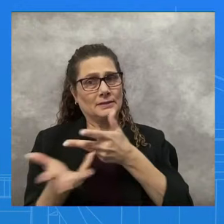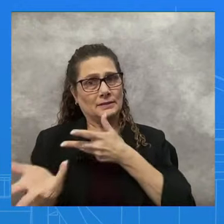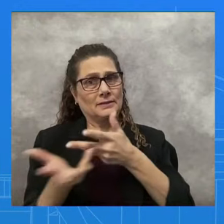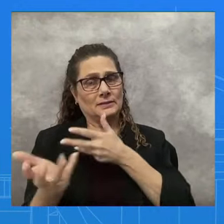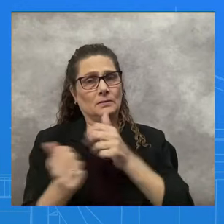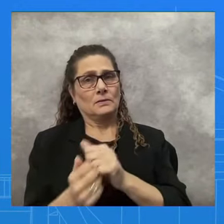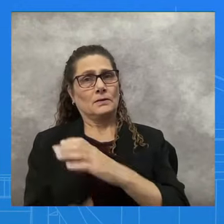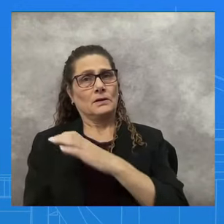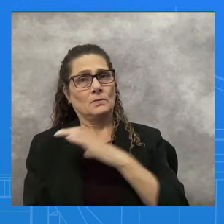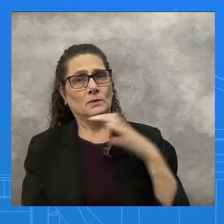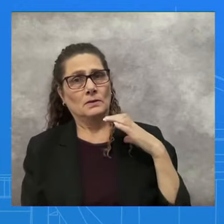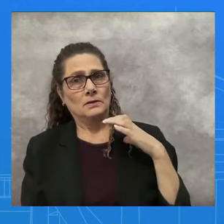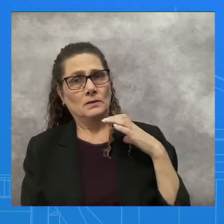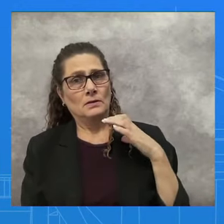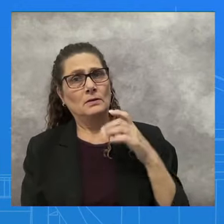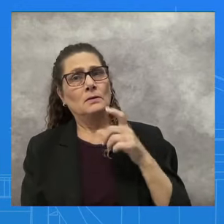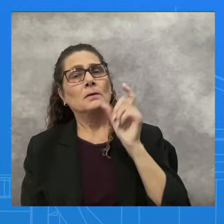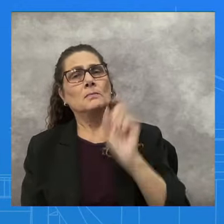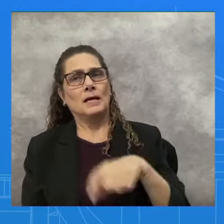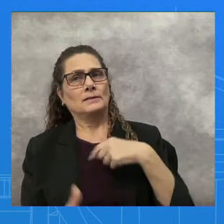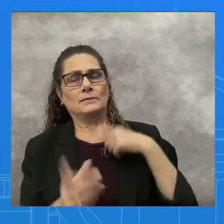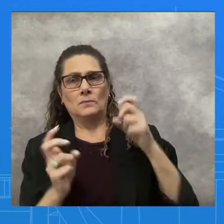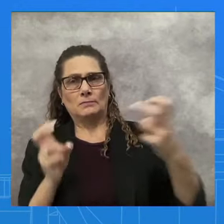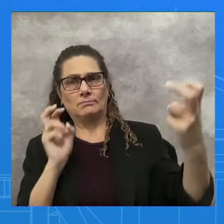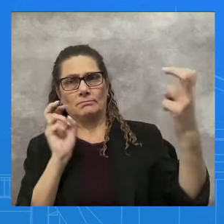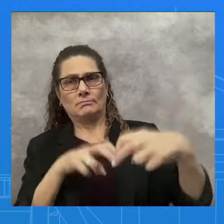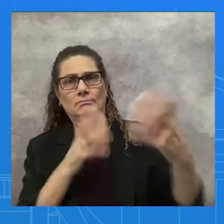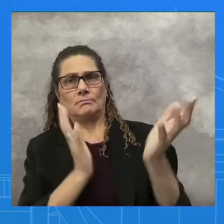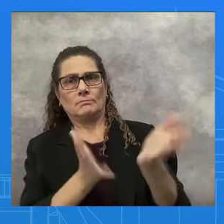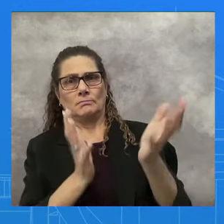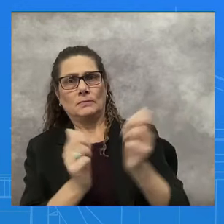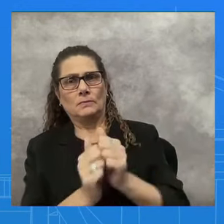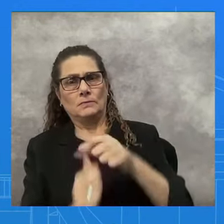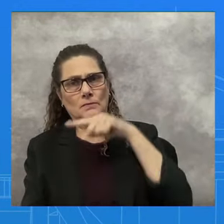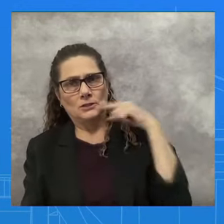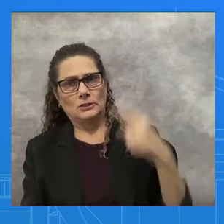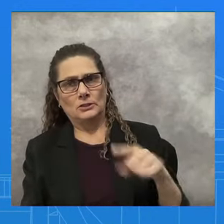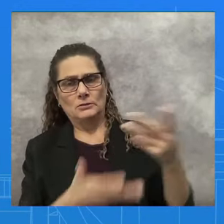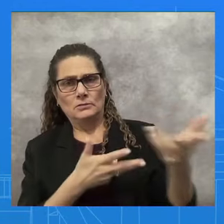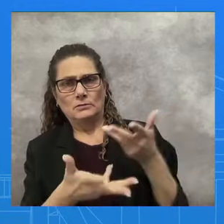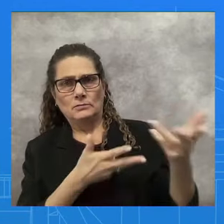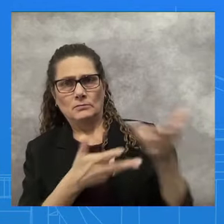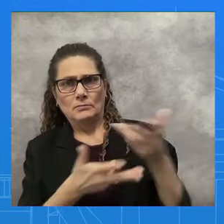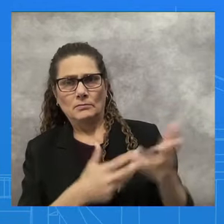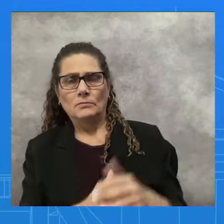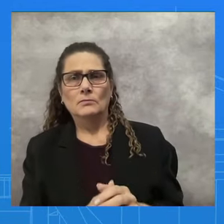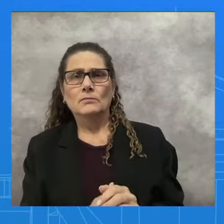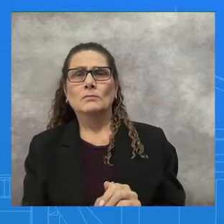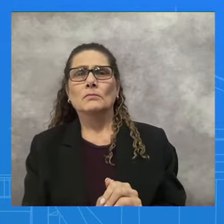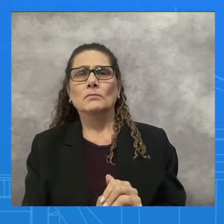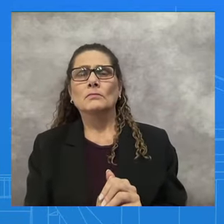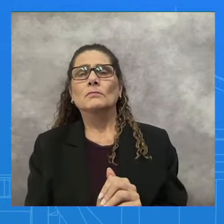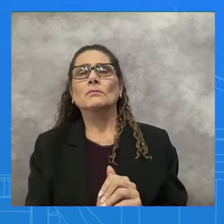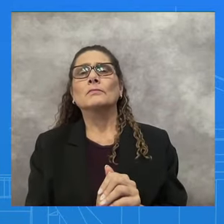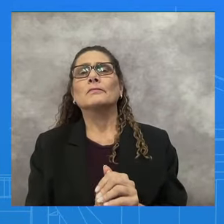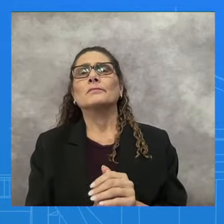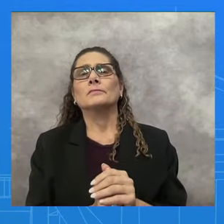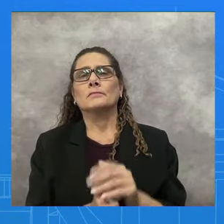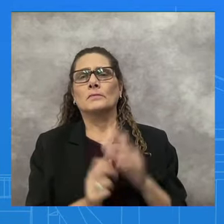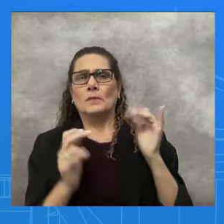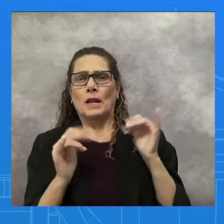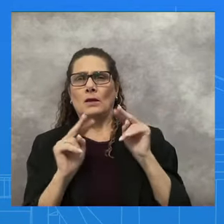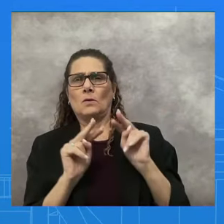and our partners as well, and with other countries around the world who have interests at stake. The intelligence community has serious